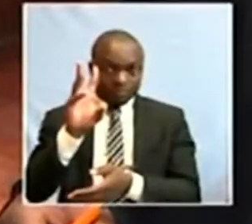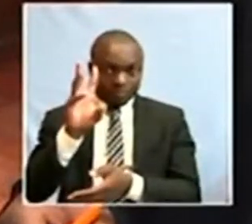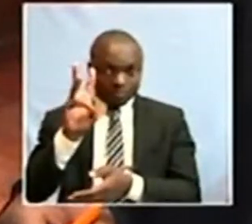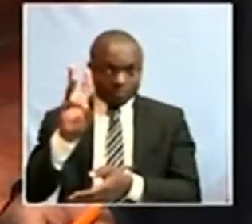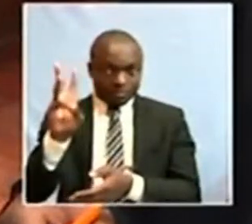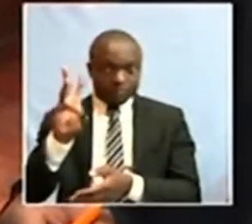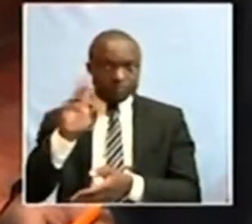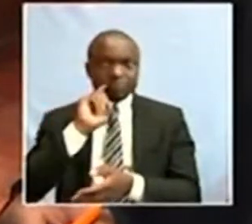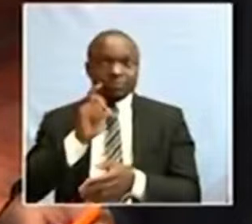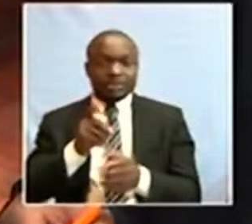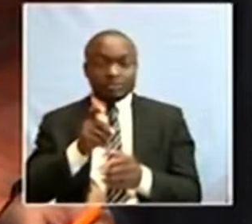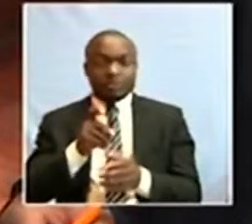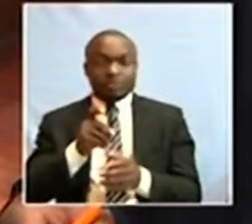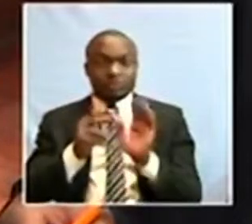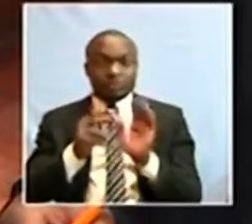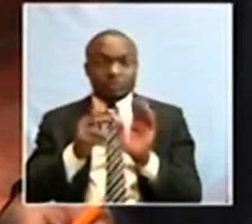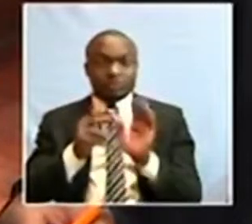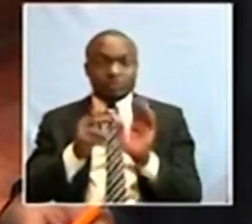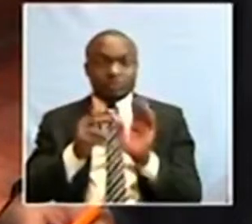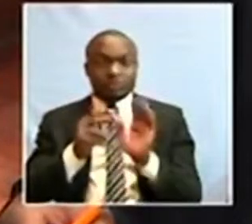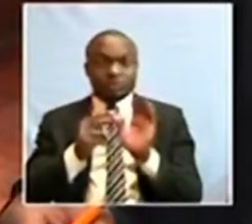read